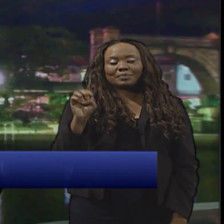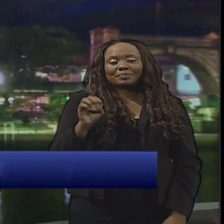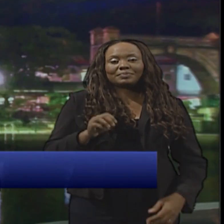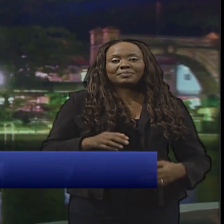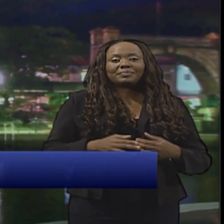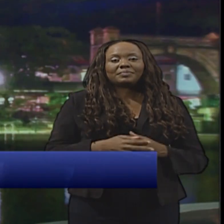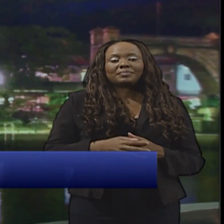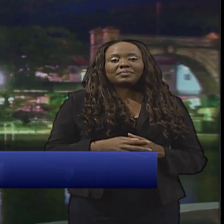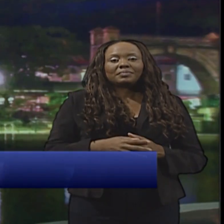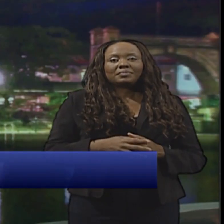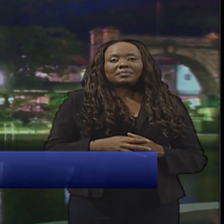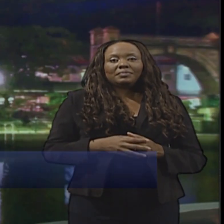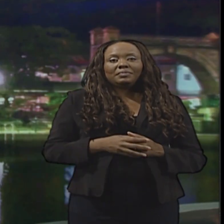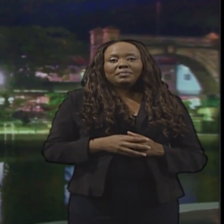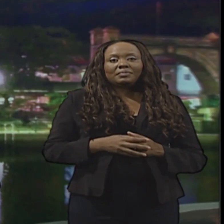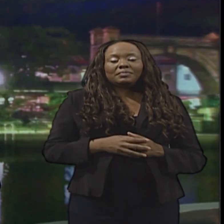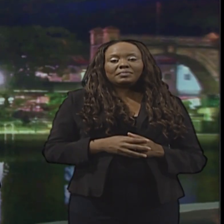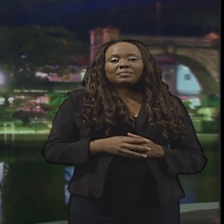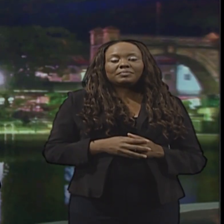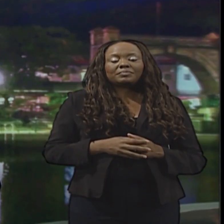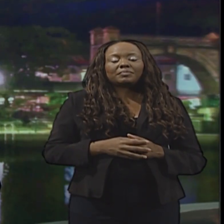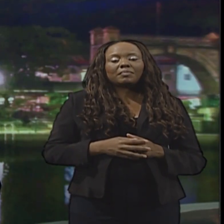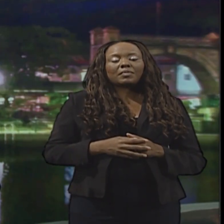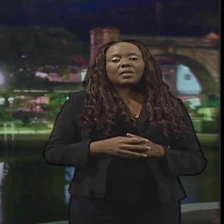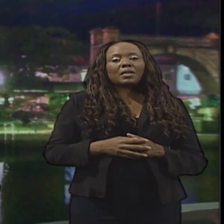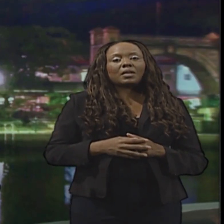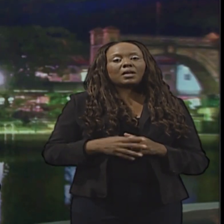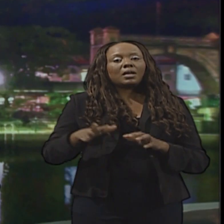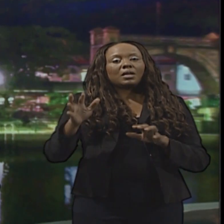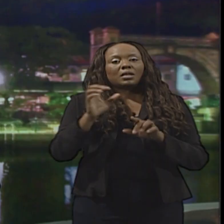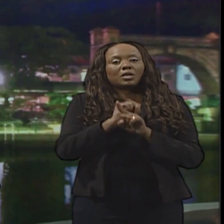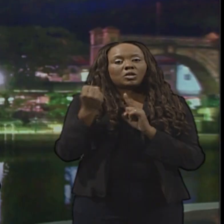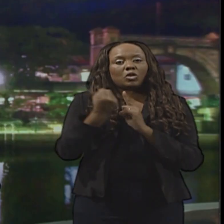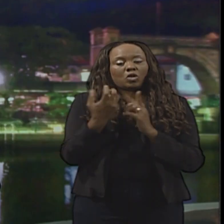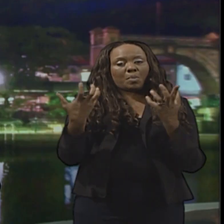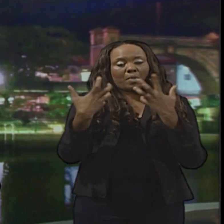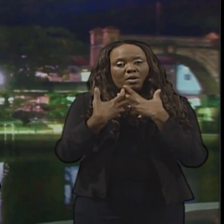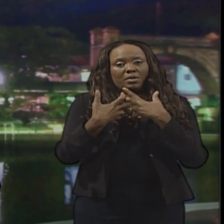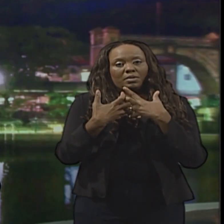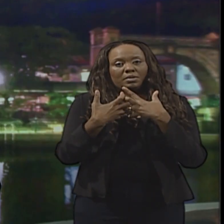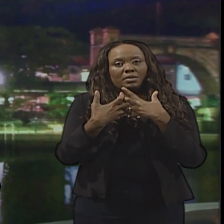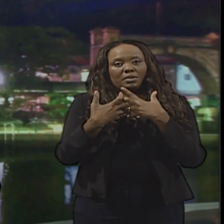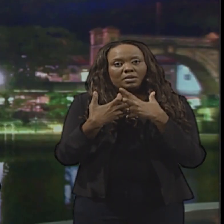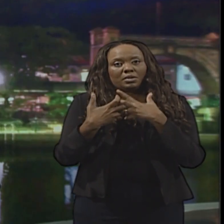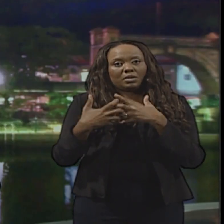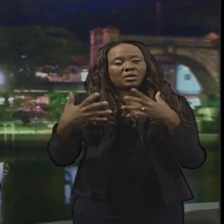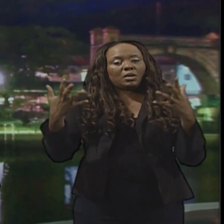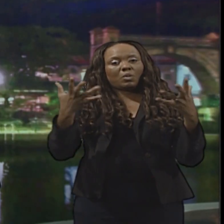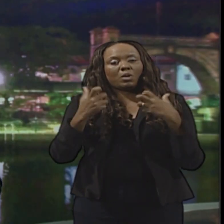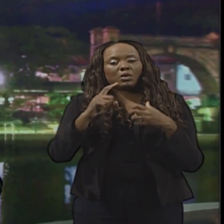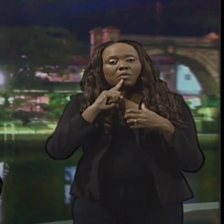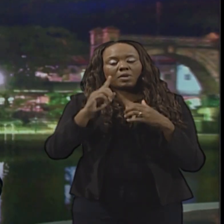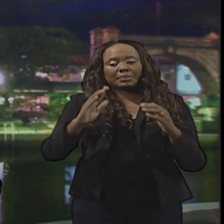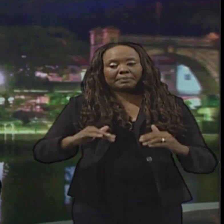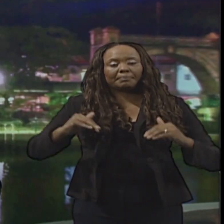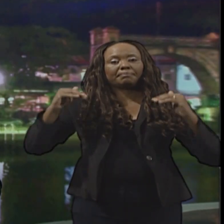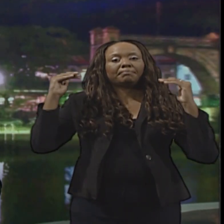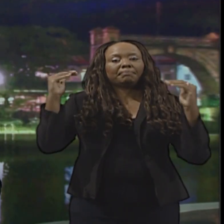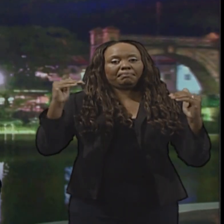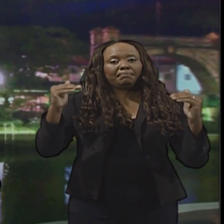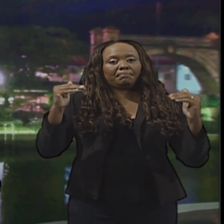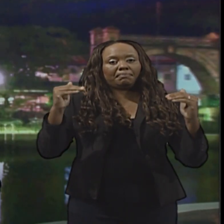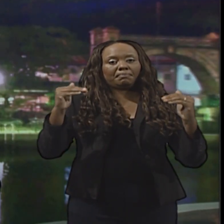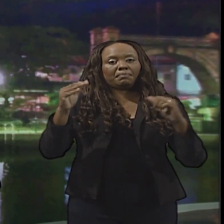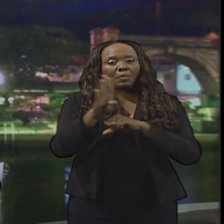the social partners in Barbados are committed to the island's fixed exchange rate and preserving the value of the country's dollar. Prime Minister Mia